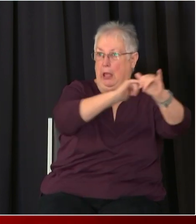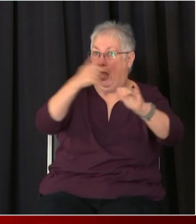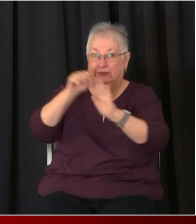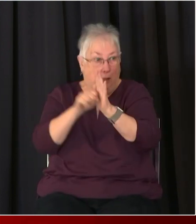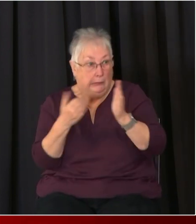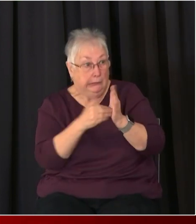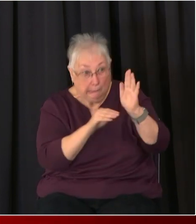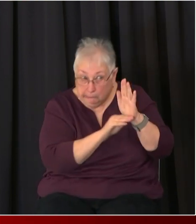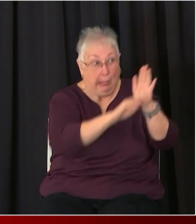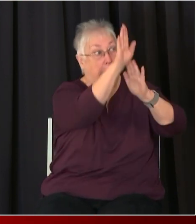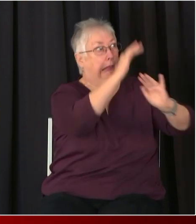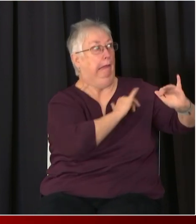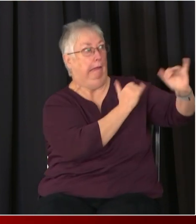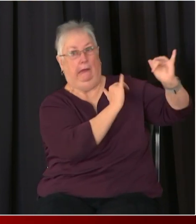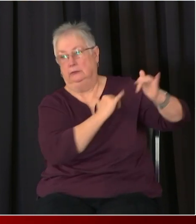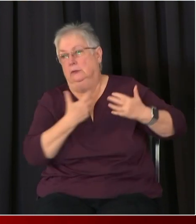good